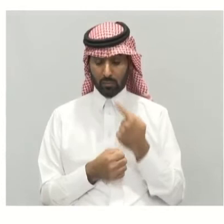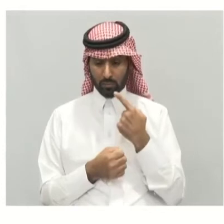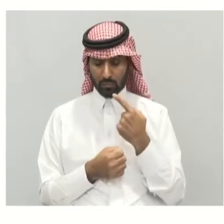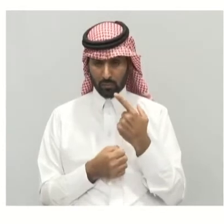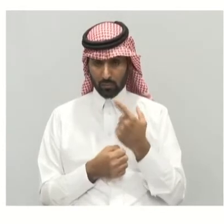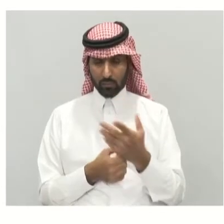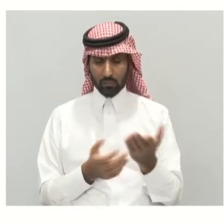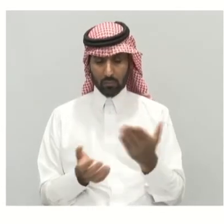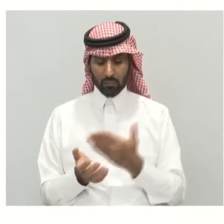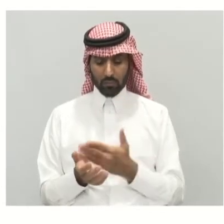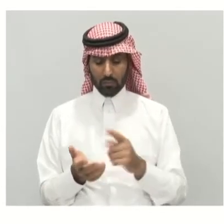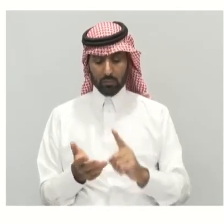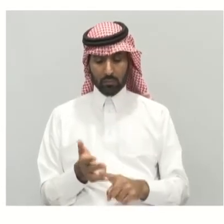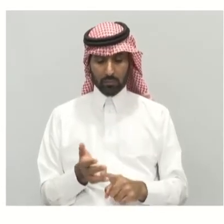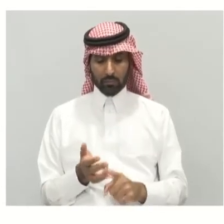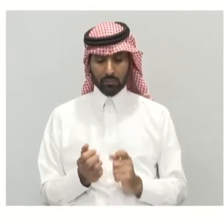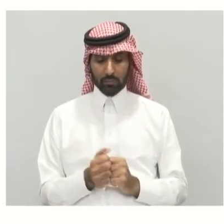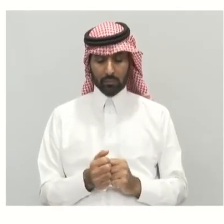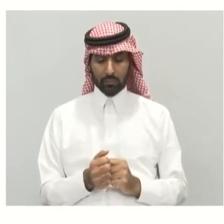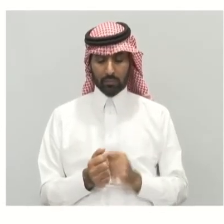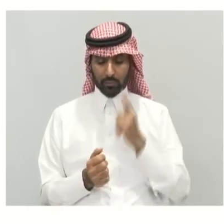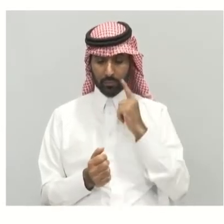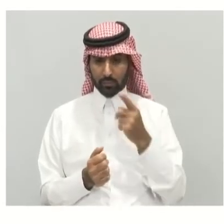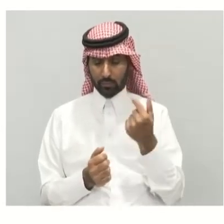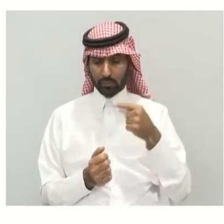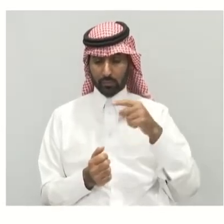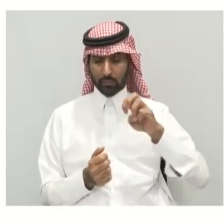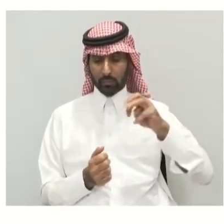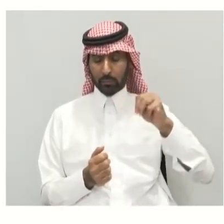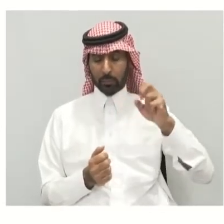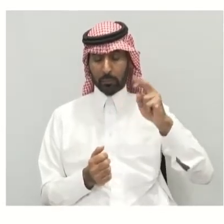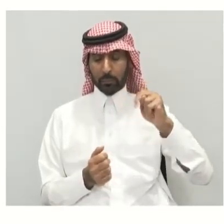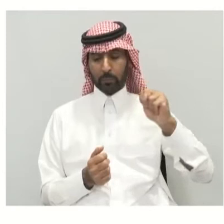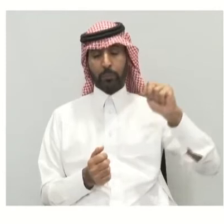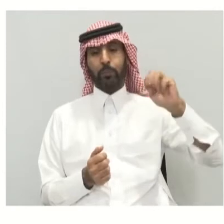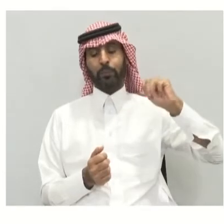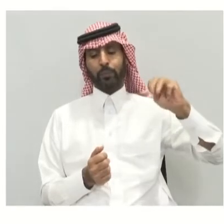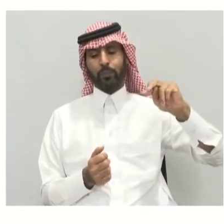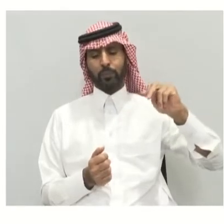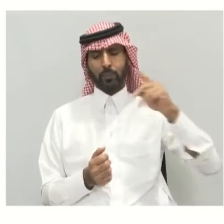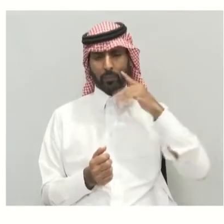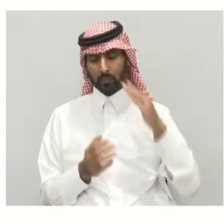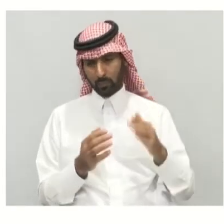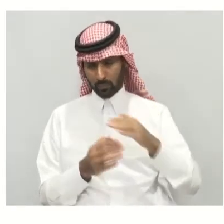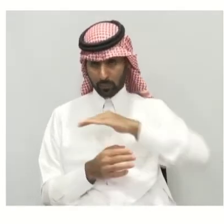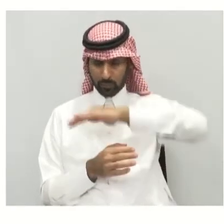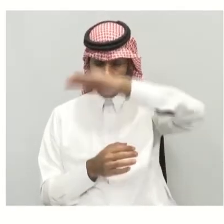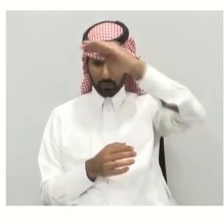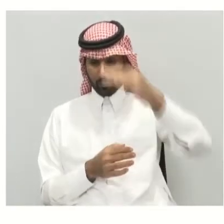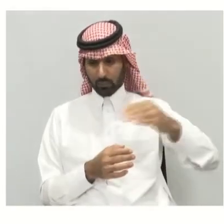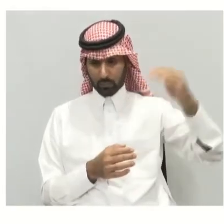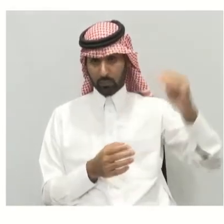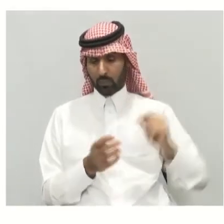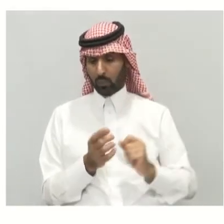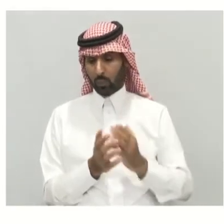center. And this name is for Germany's highest mountain, okay? The last